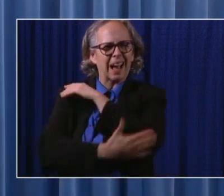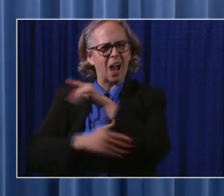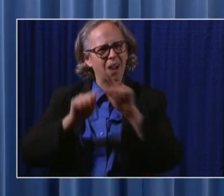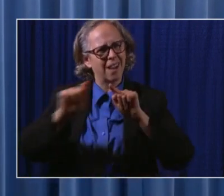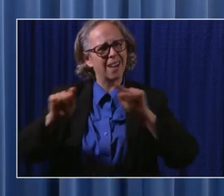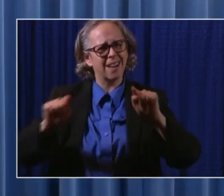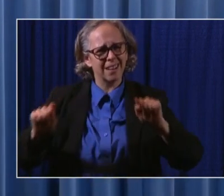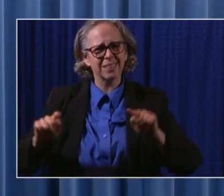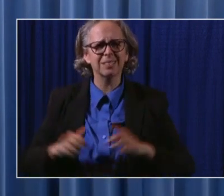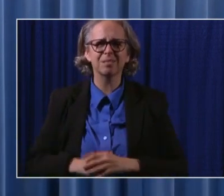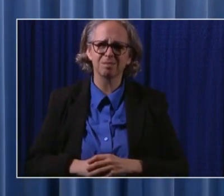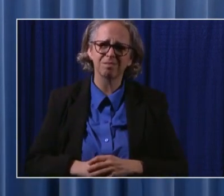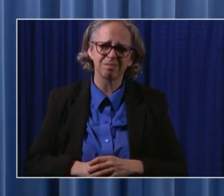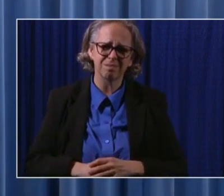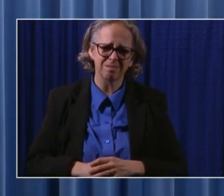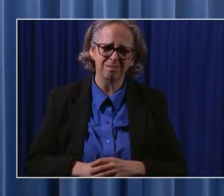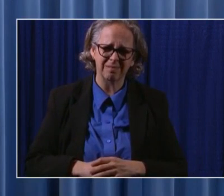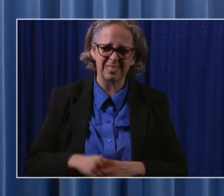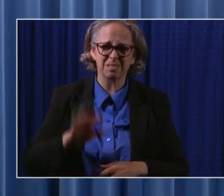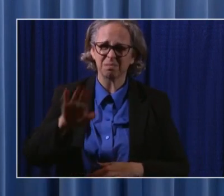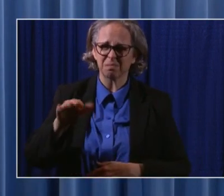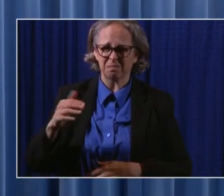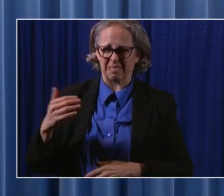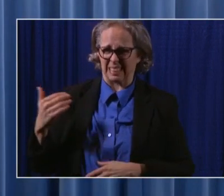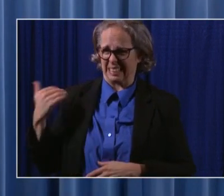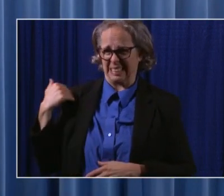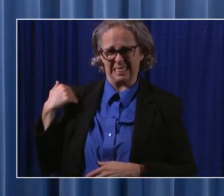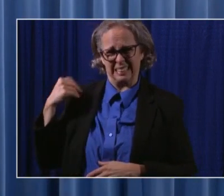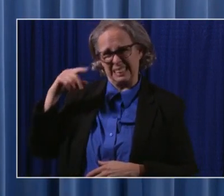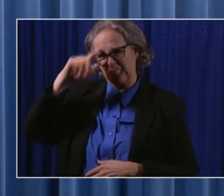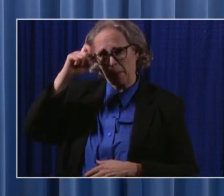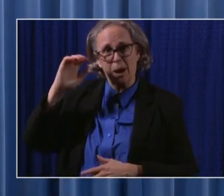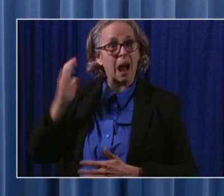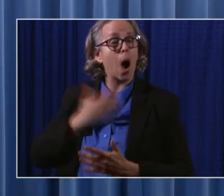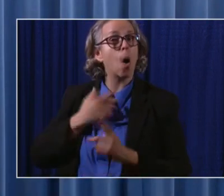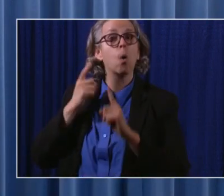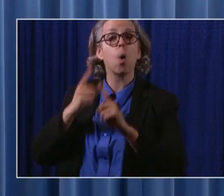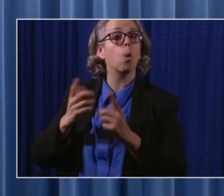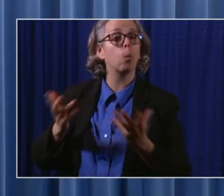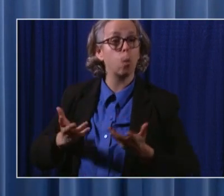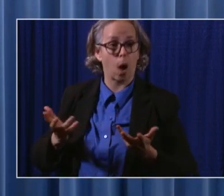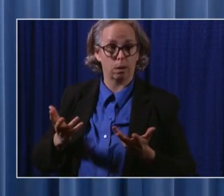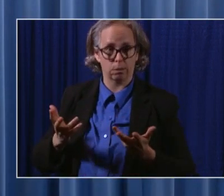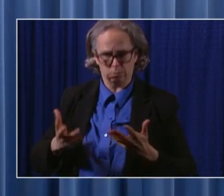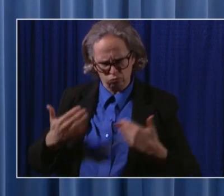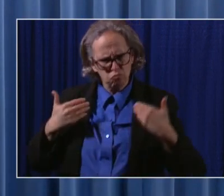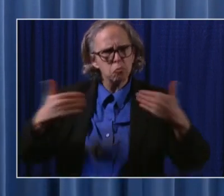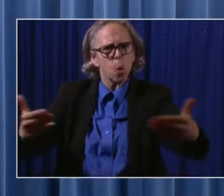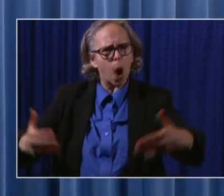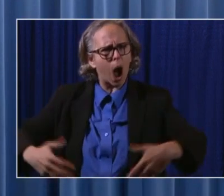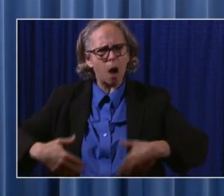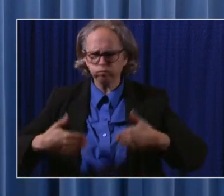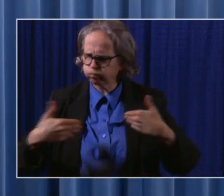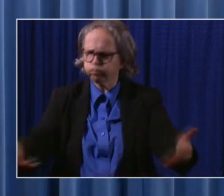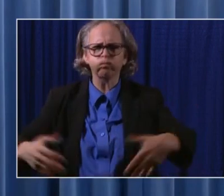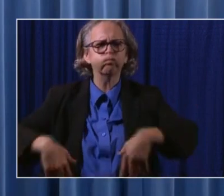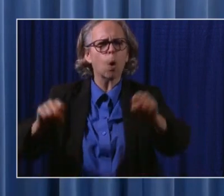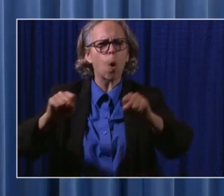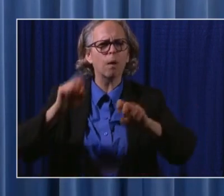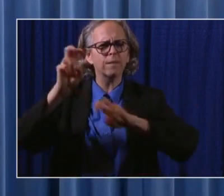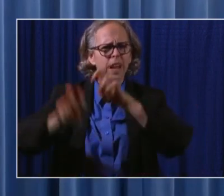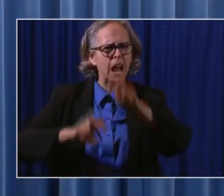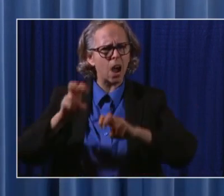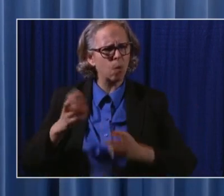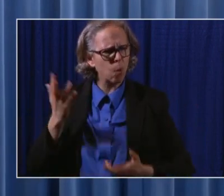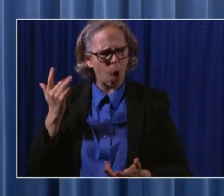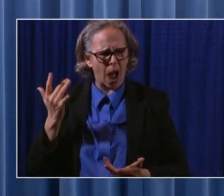of the COVID-19, to try to hold these fairs. And our goal was to focus on